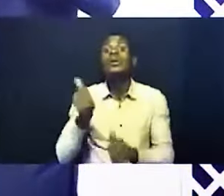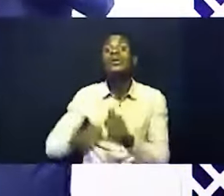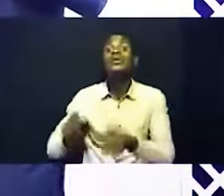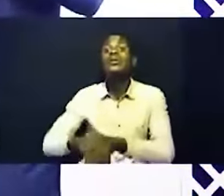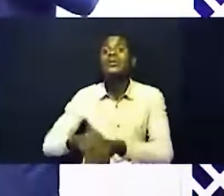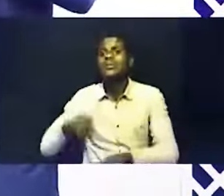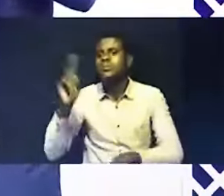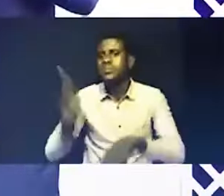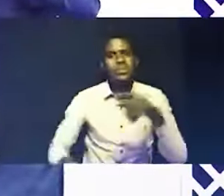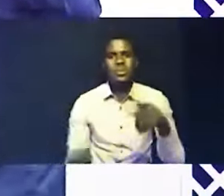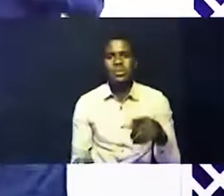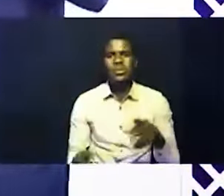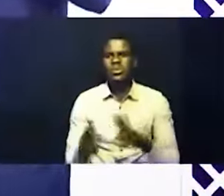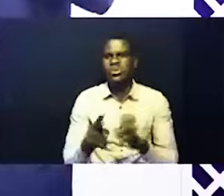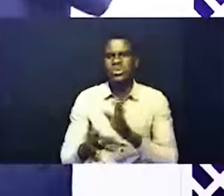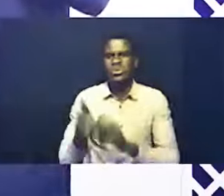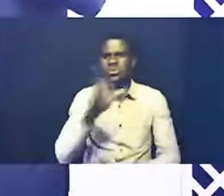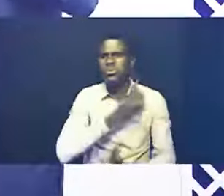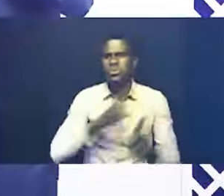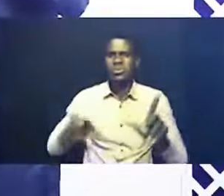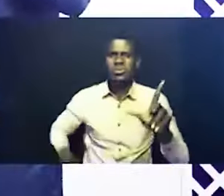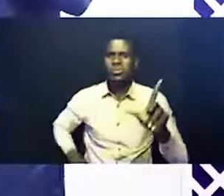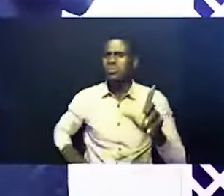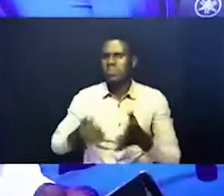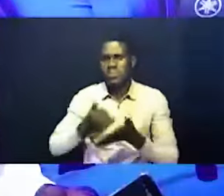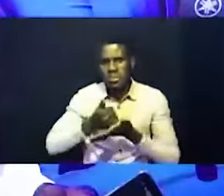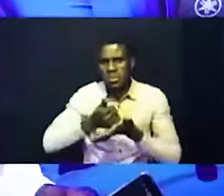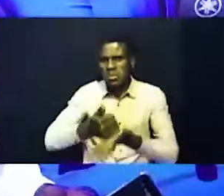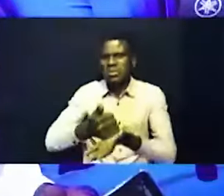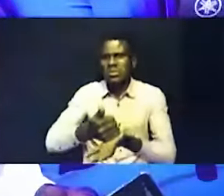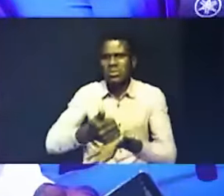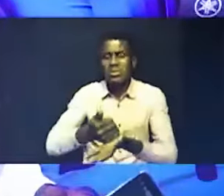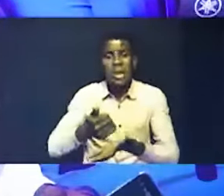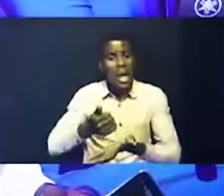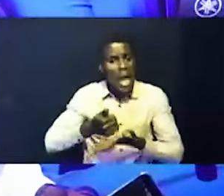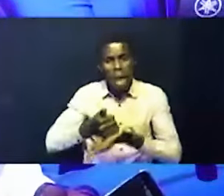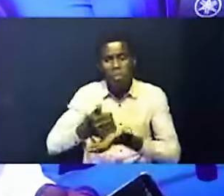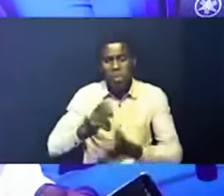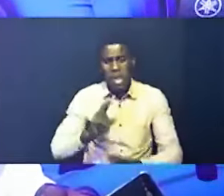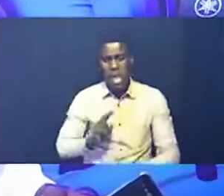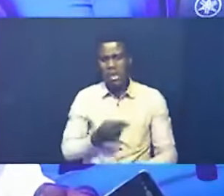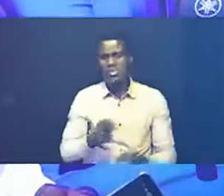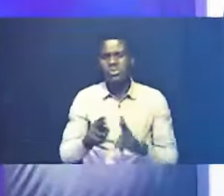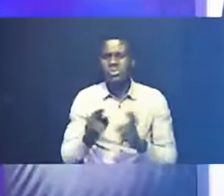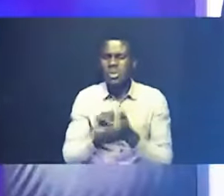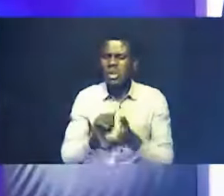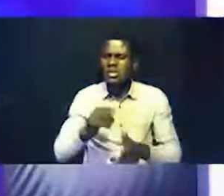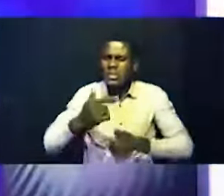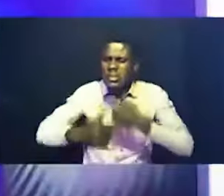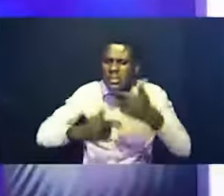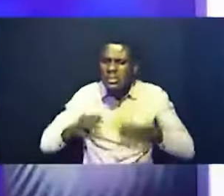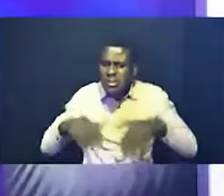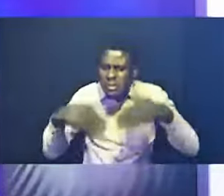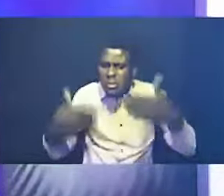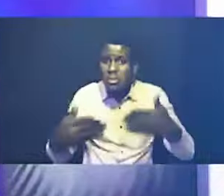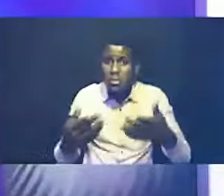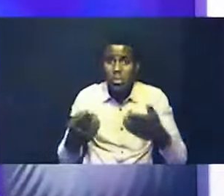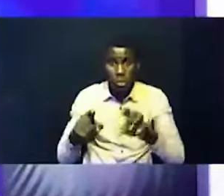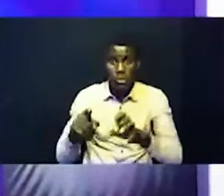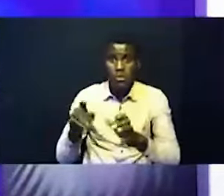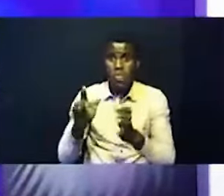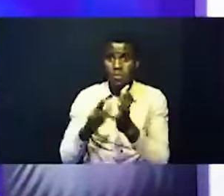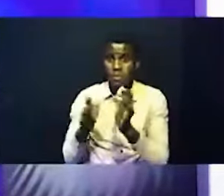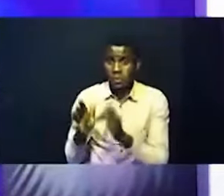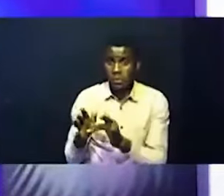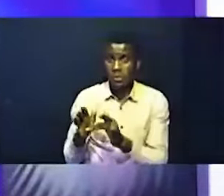so may the Lord help us may he grant us Grace so that with Jesus in our